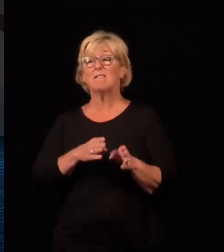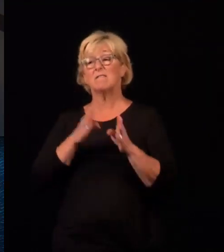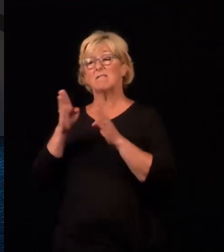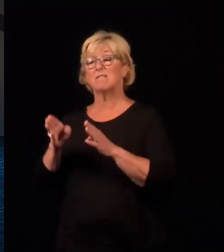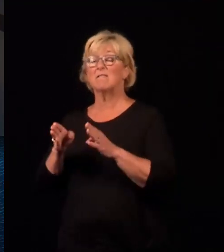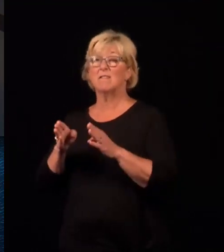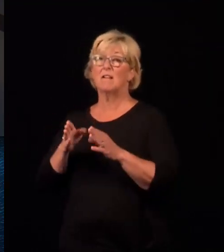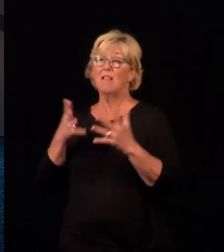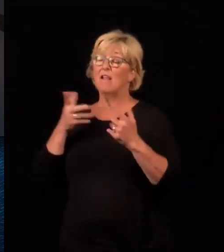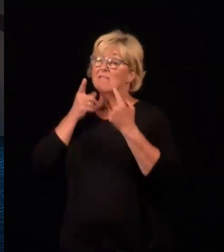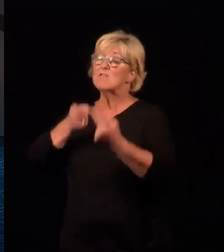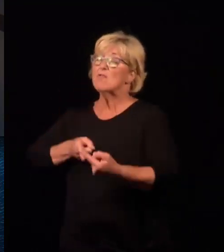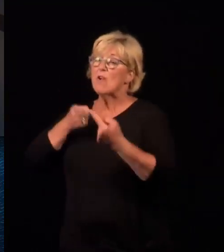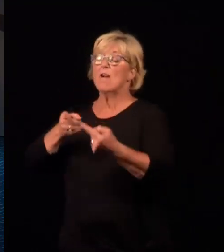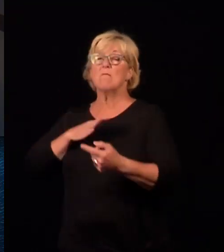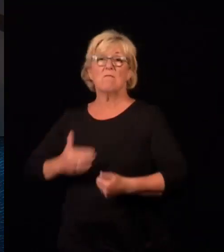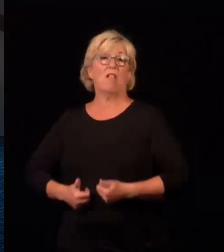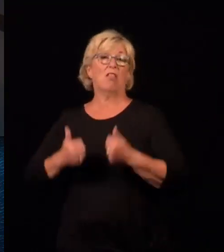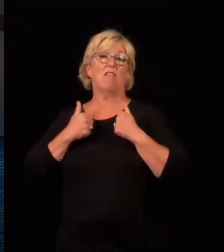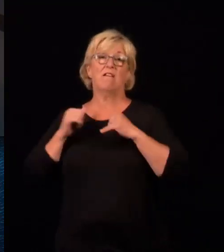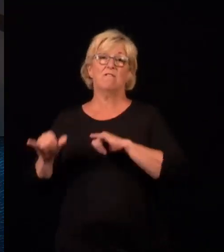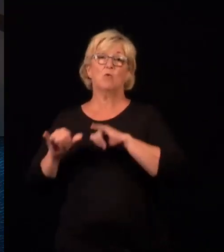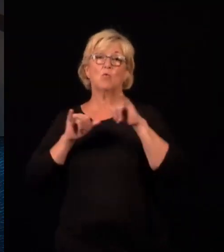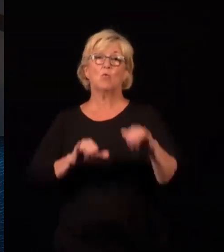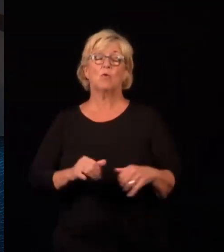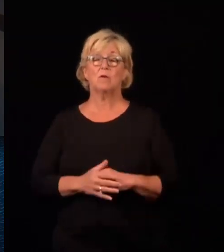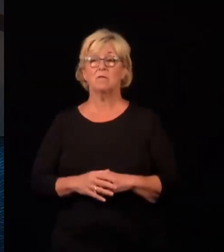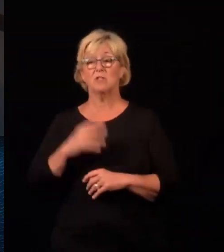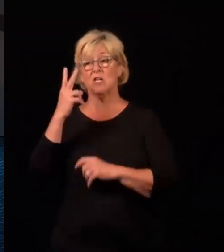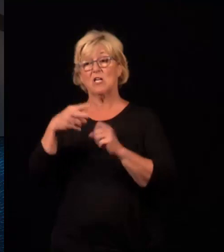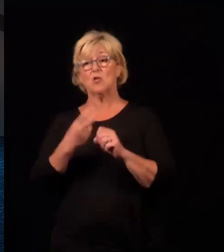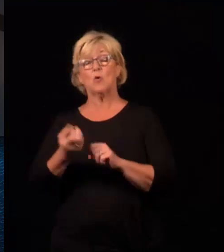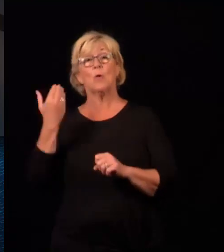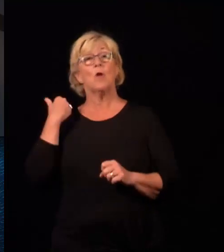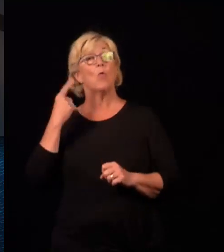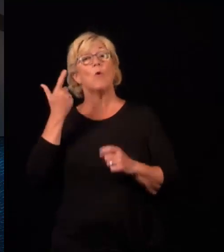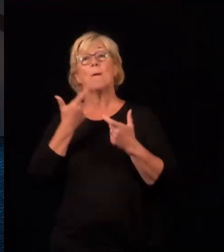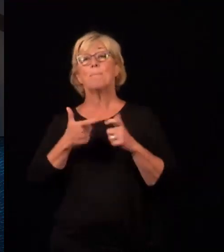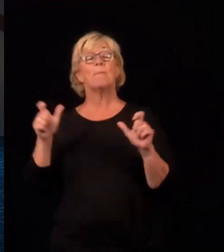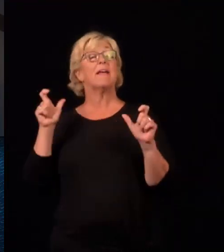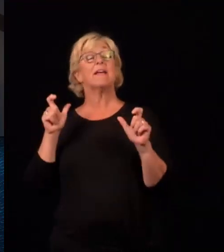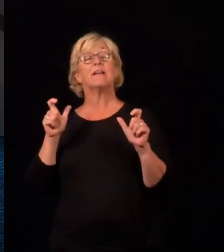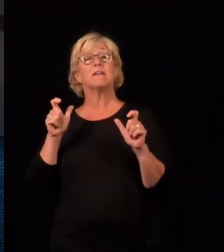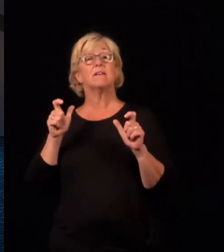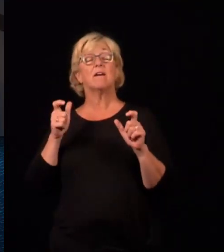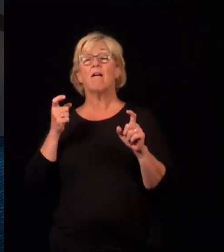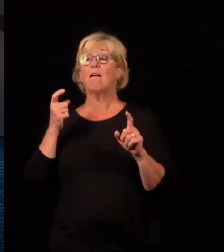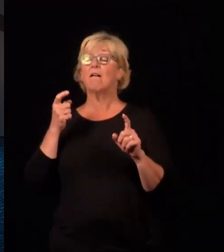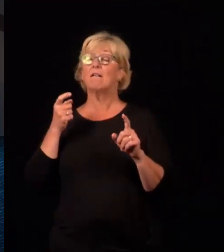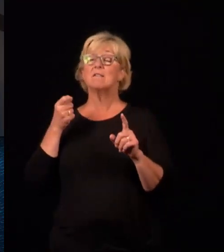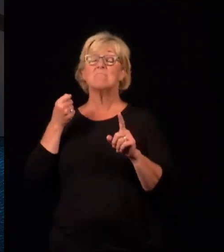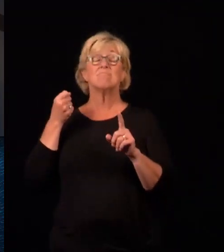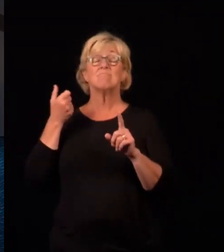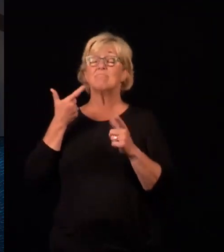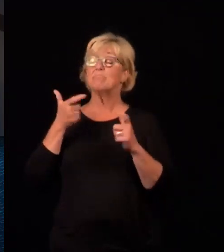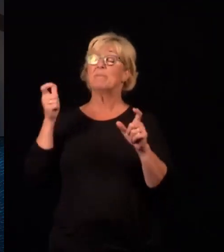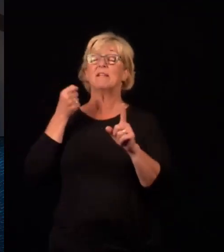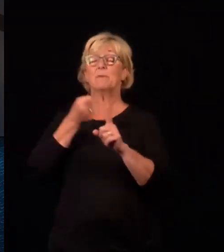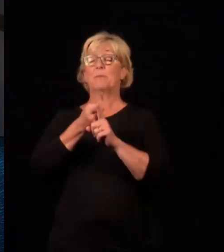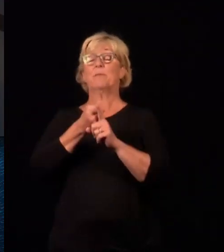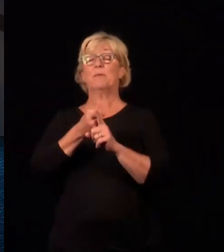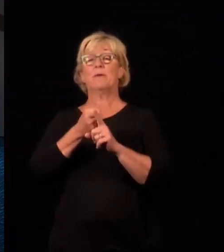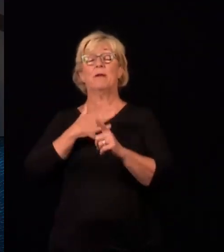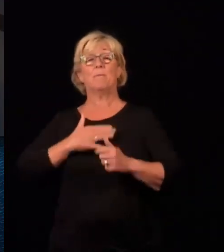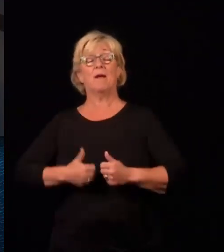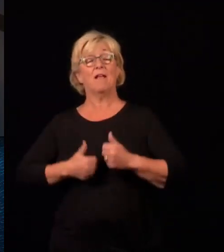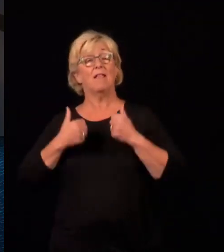many trials in my life as well. 2 years ago, one of the biggest and hardest trials of my life hit me